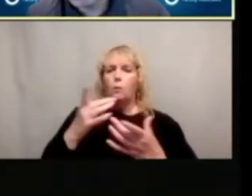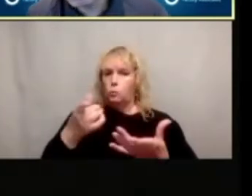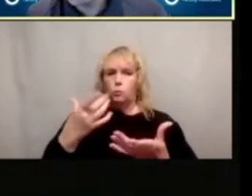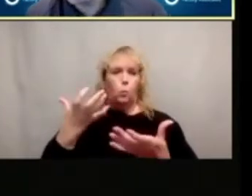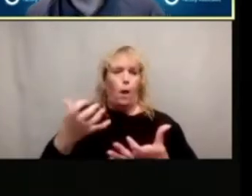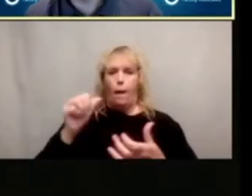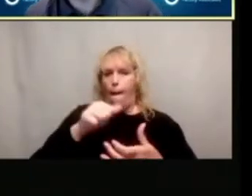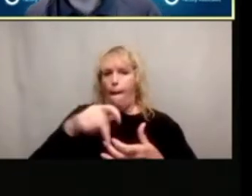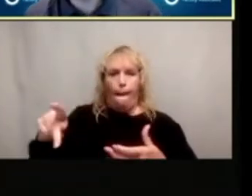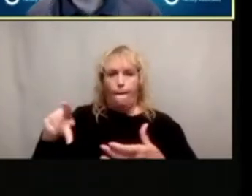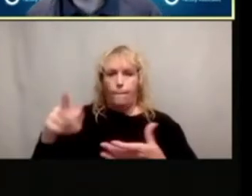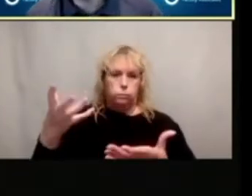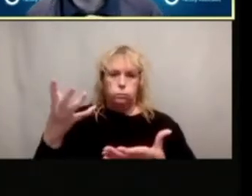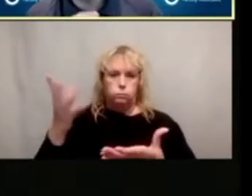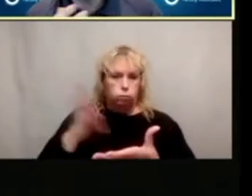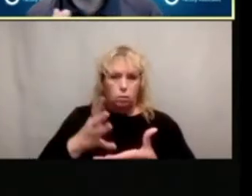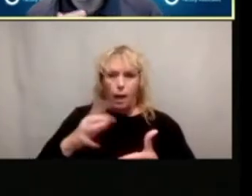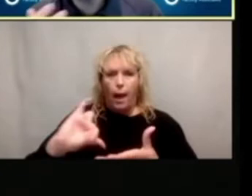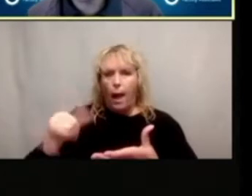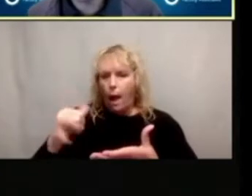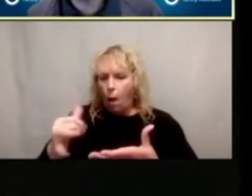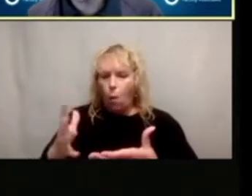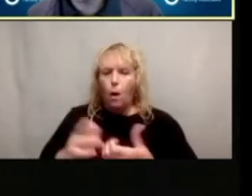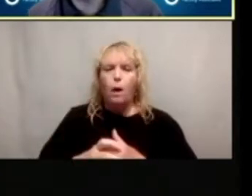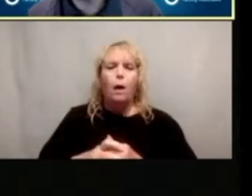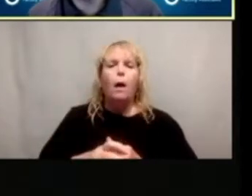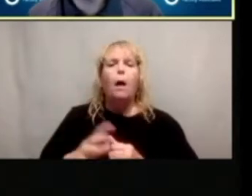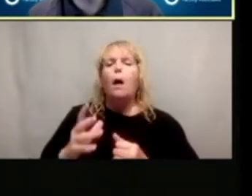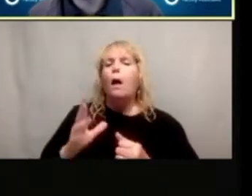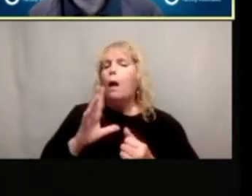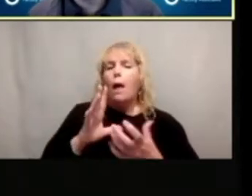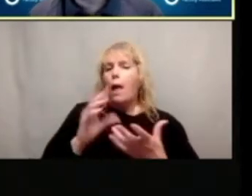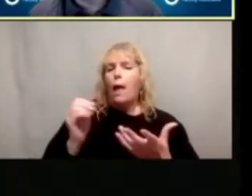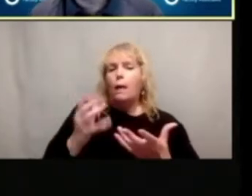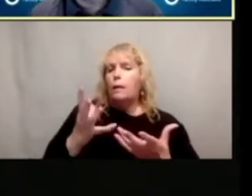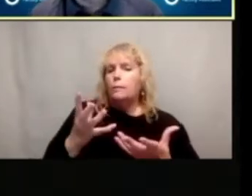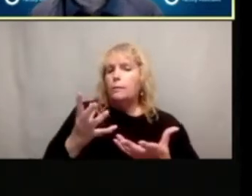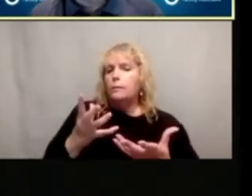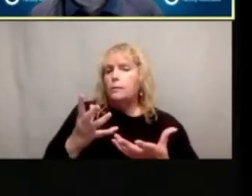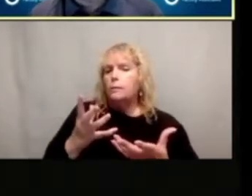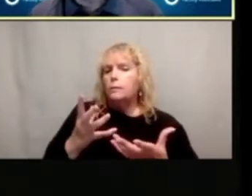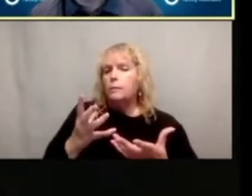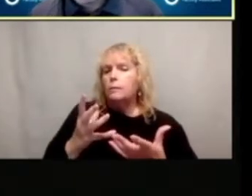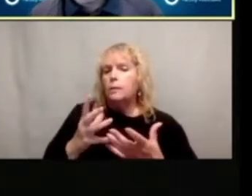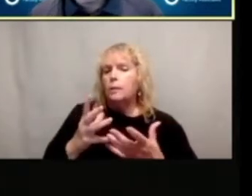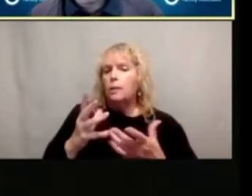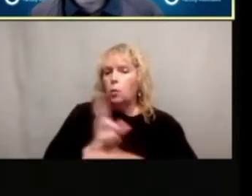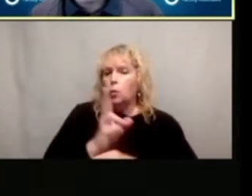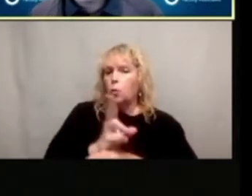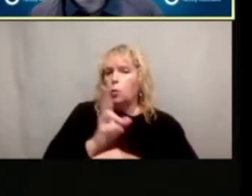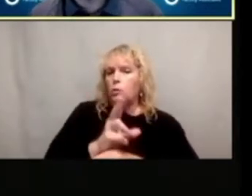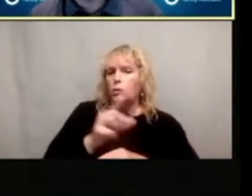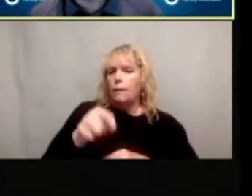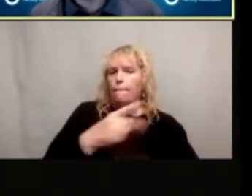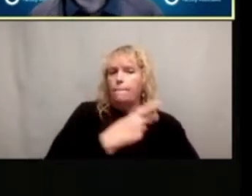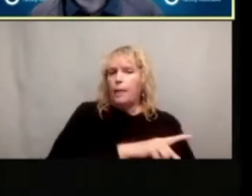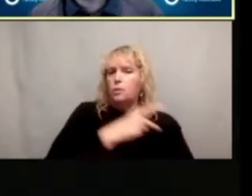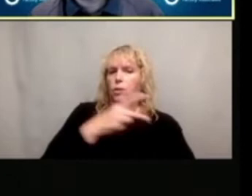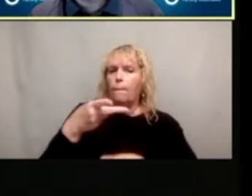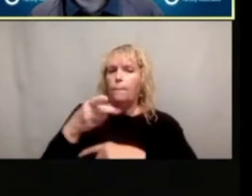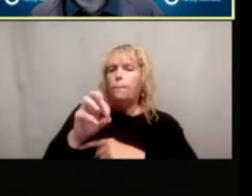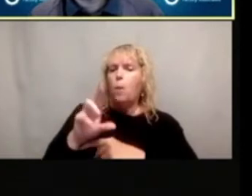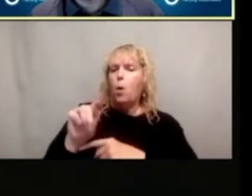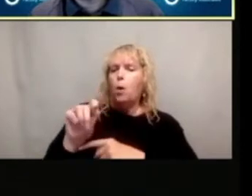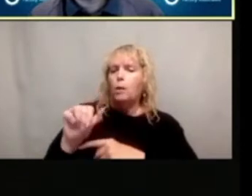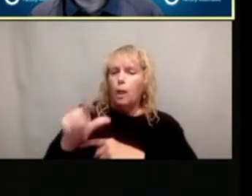might want to install, and how do you assess whether it's something credible and useful? Using the patient portal, of course, one of those I said